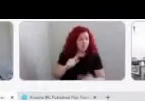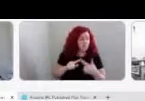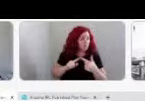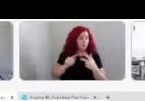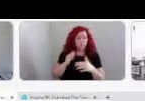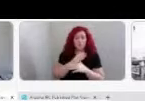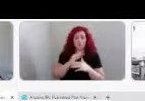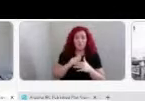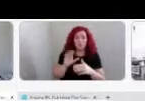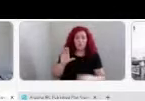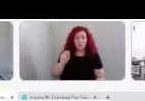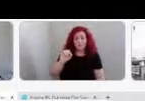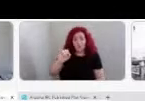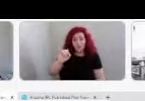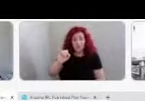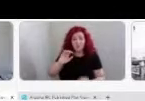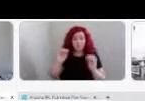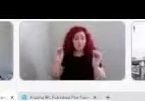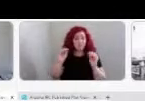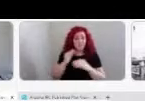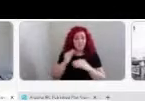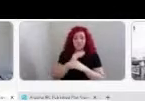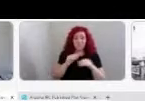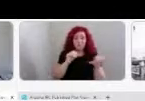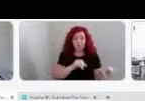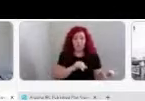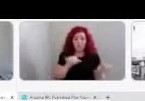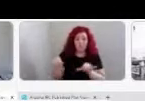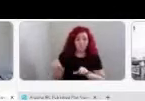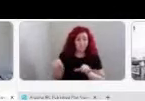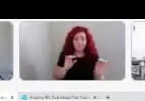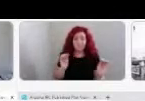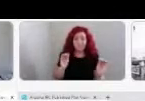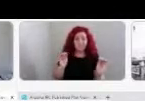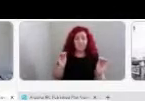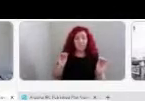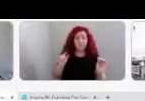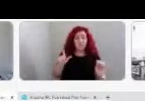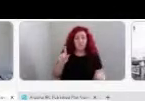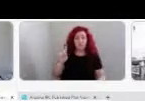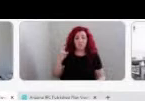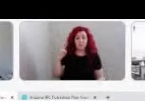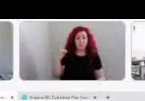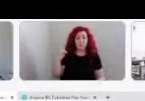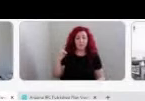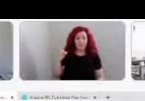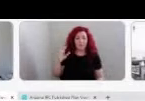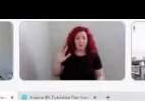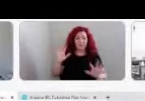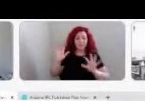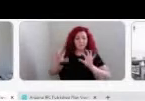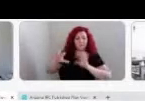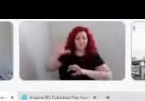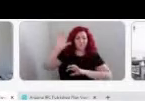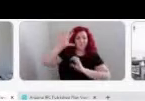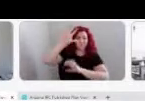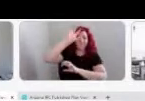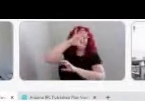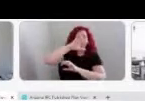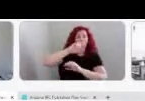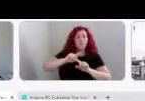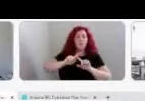community interest no shared commonalities ld 17 is a hodgepodge with vastly